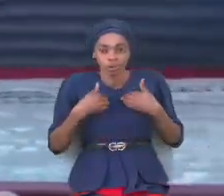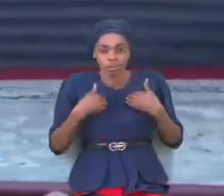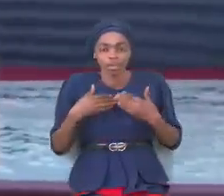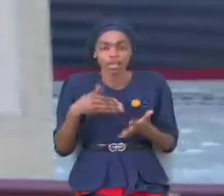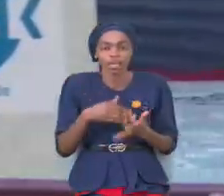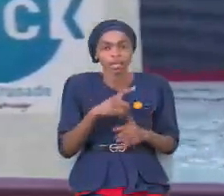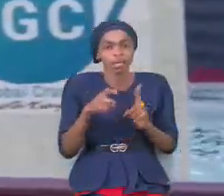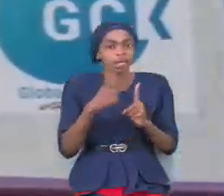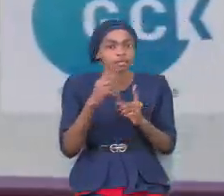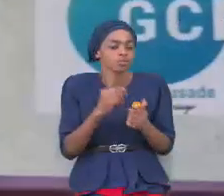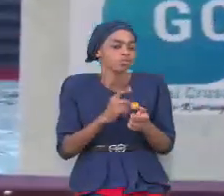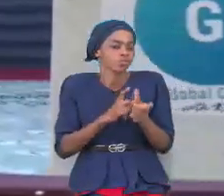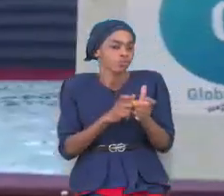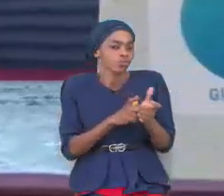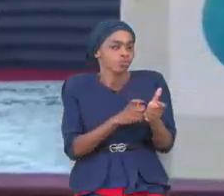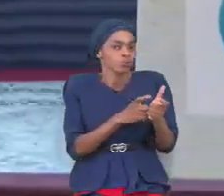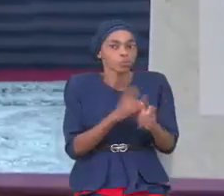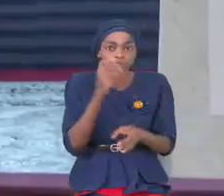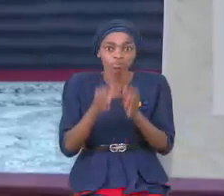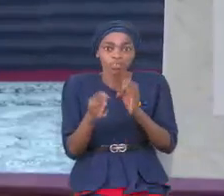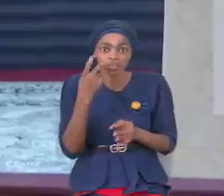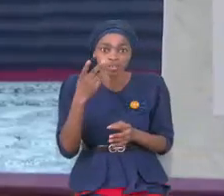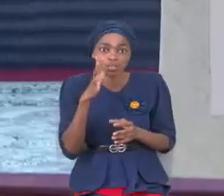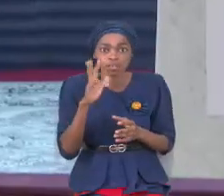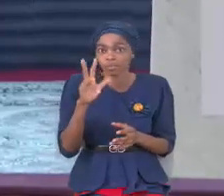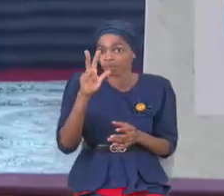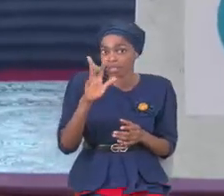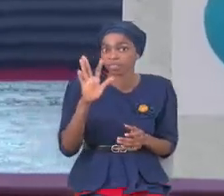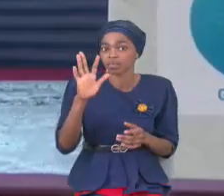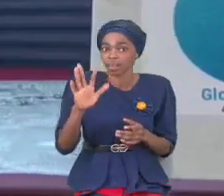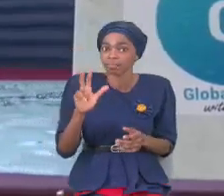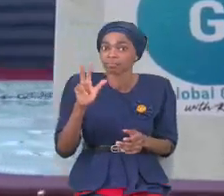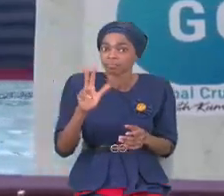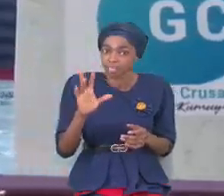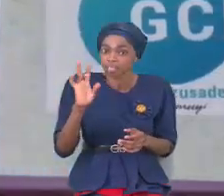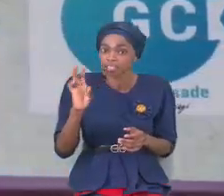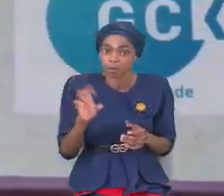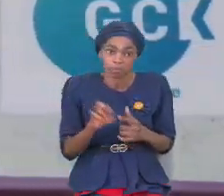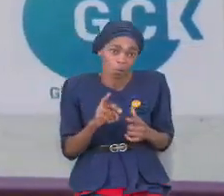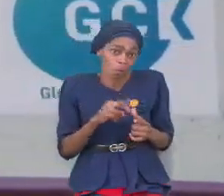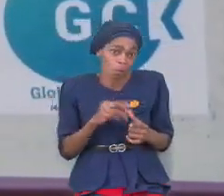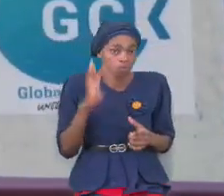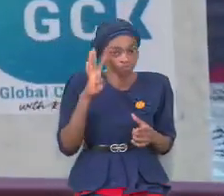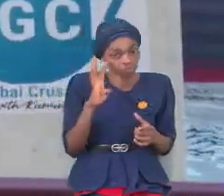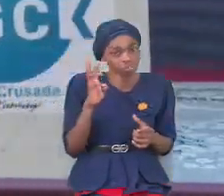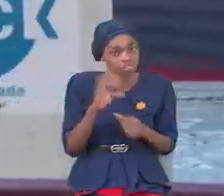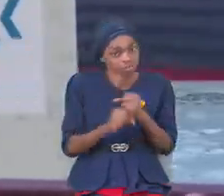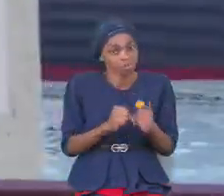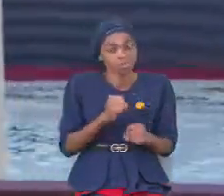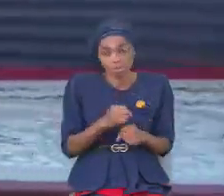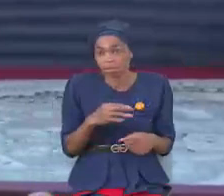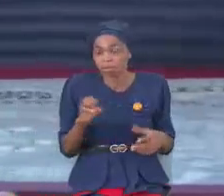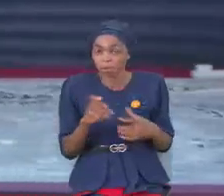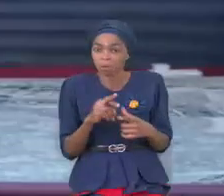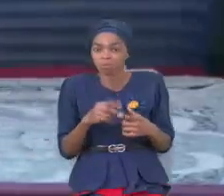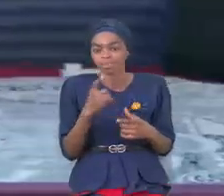35, 37, if you find yourself at 46, at 50, and you say, oh, they just come, I